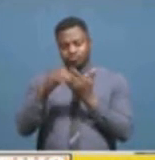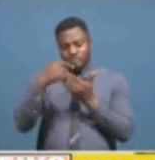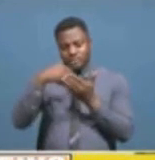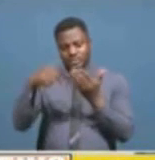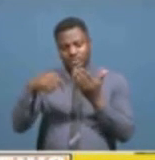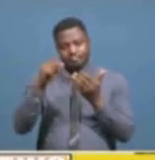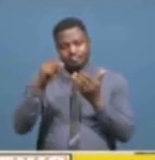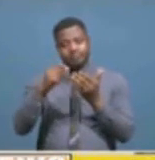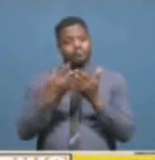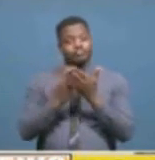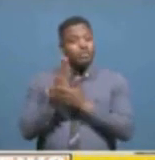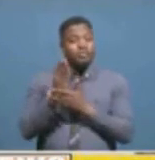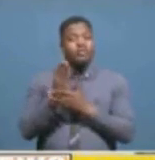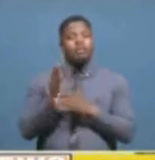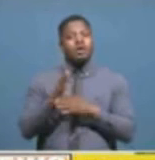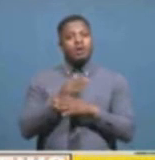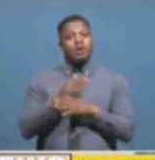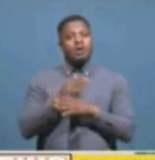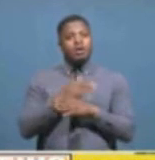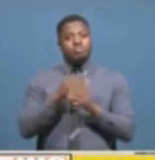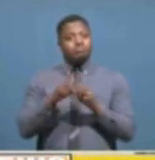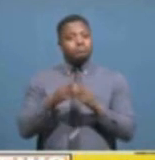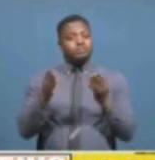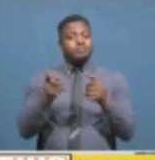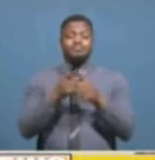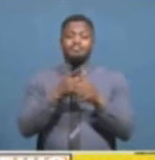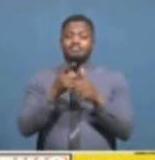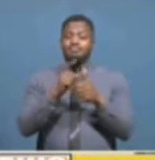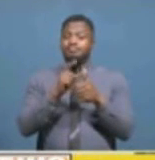ways. In the first place,